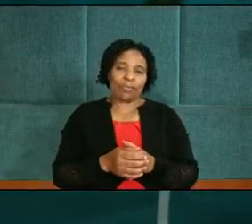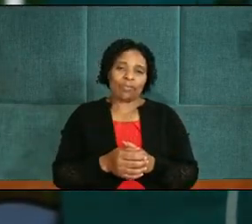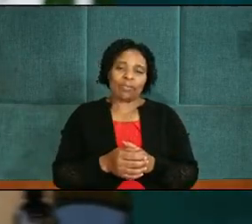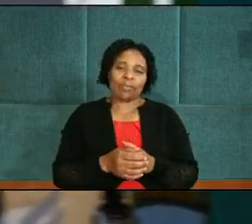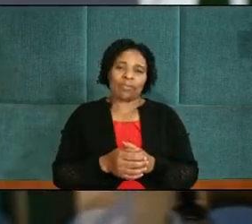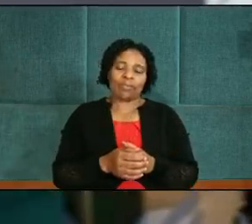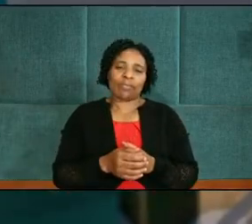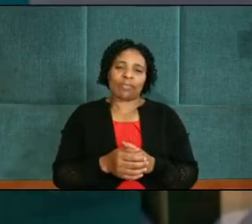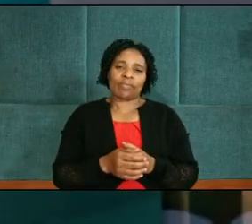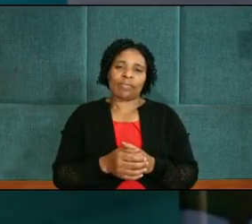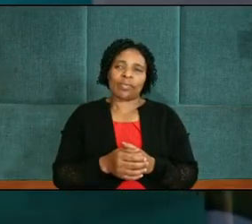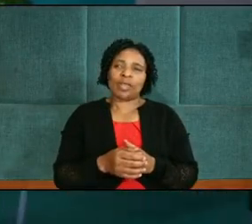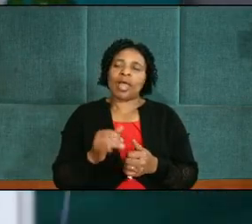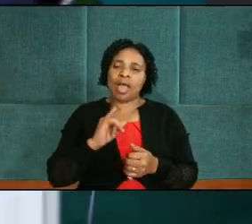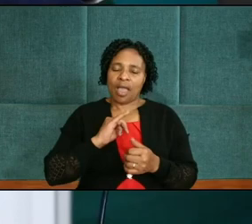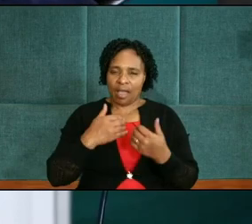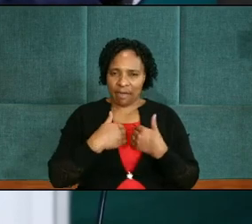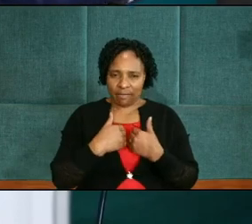now